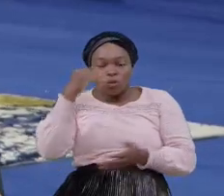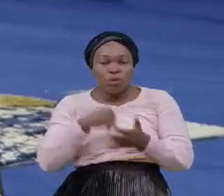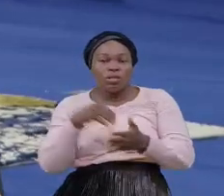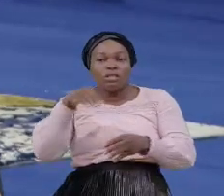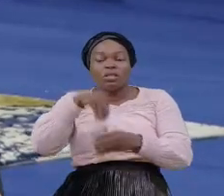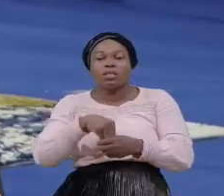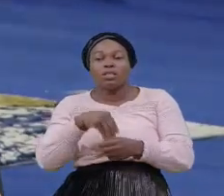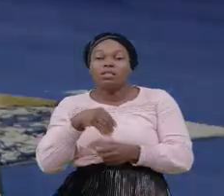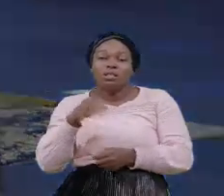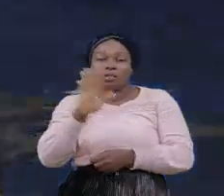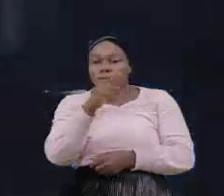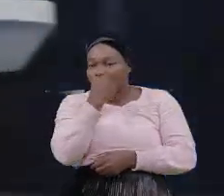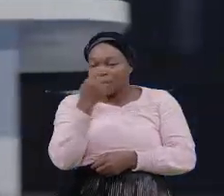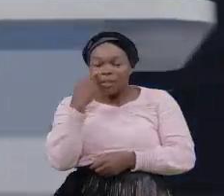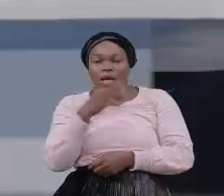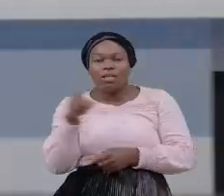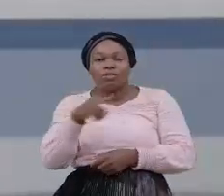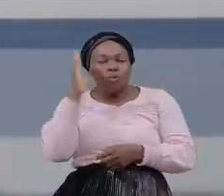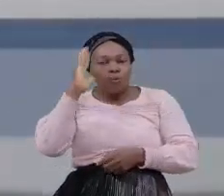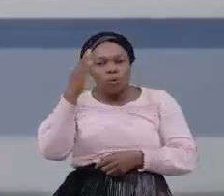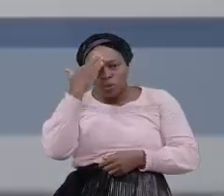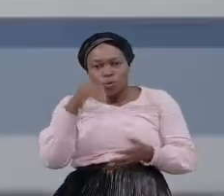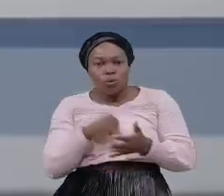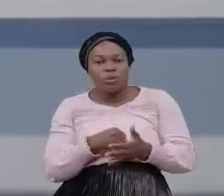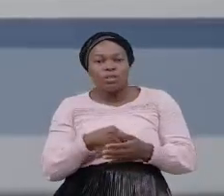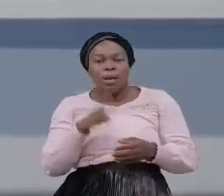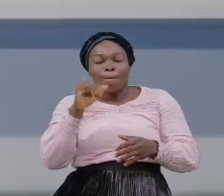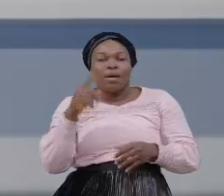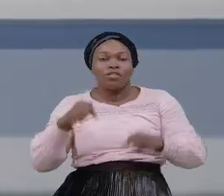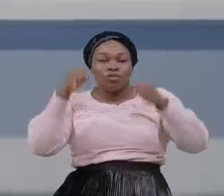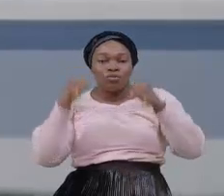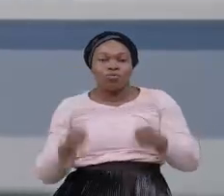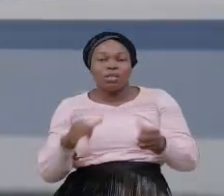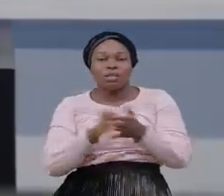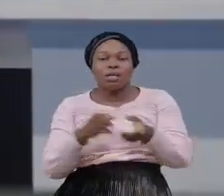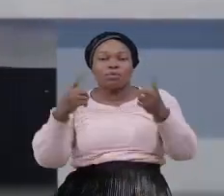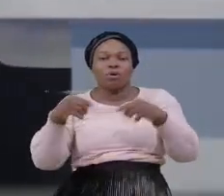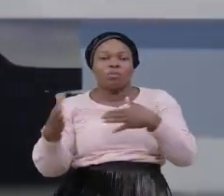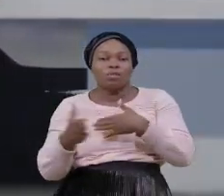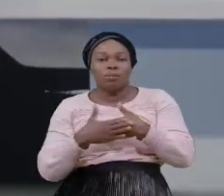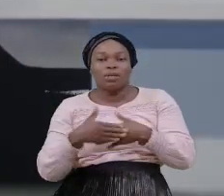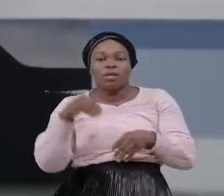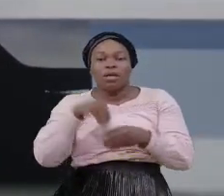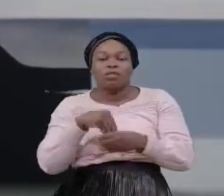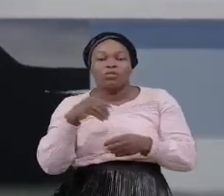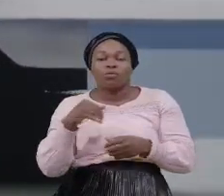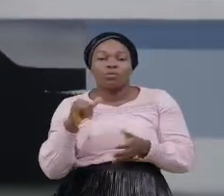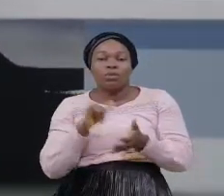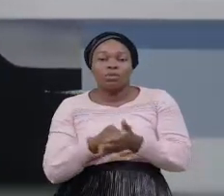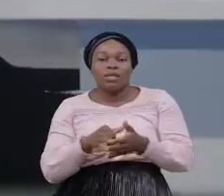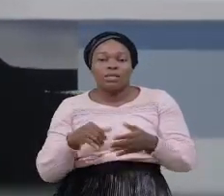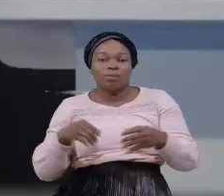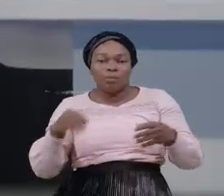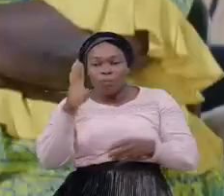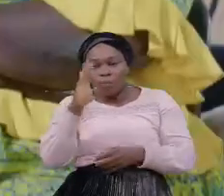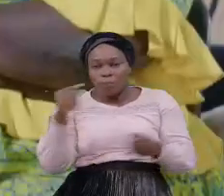back. You will know it by the strength that comes back into your life. You will know it by the pain that departs